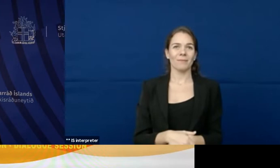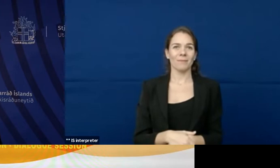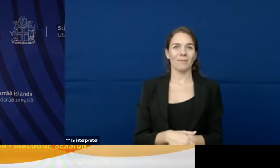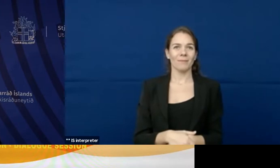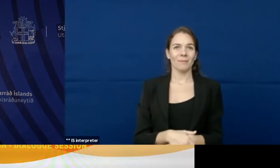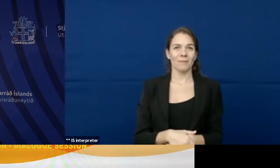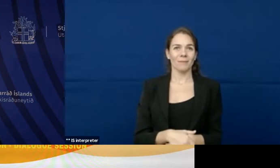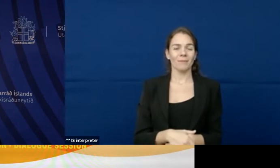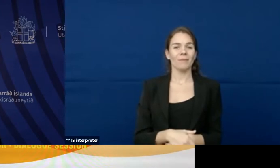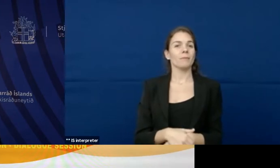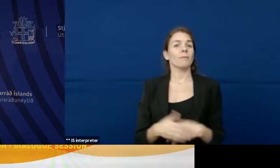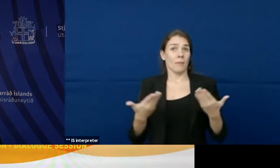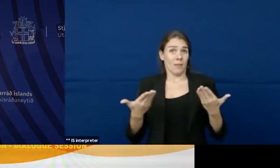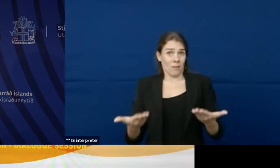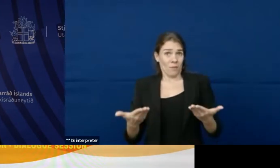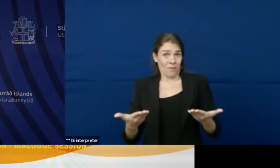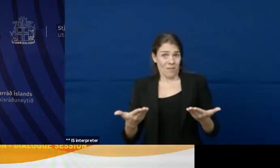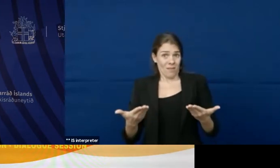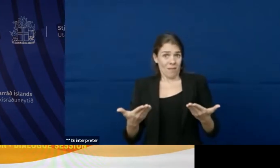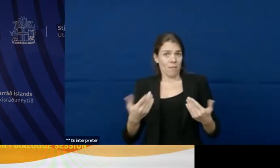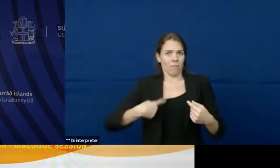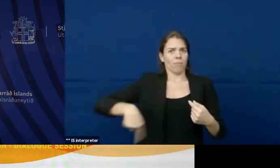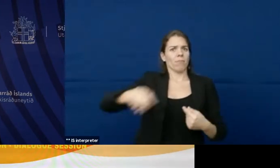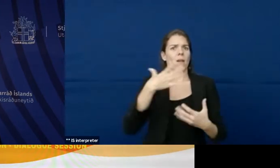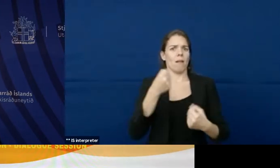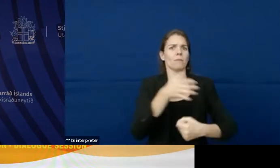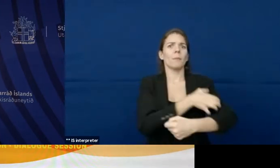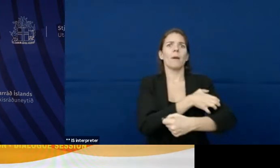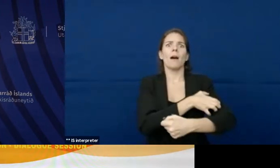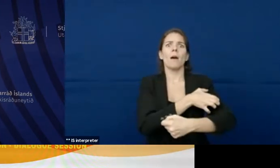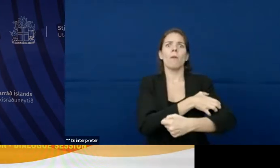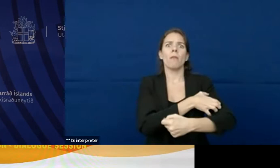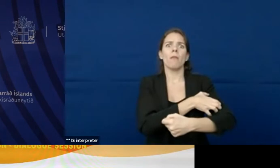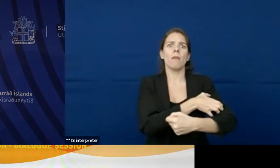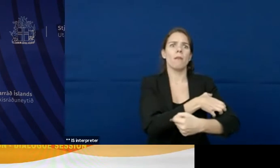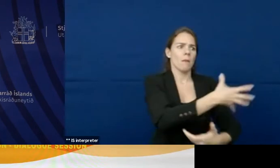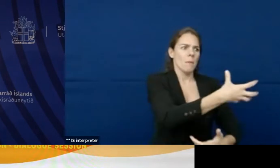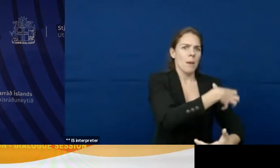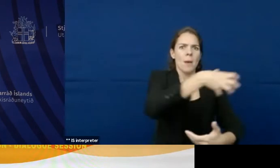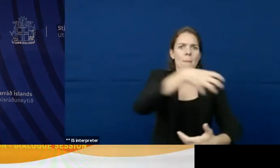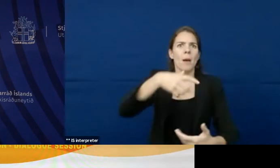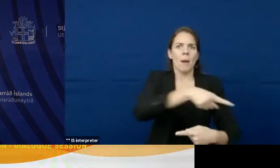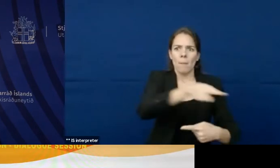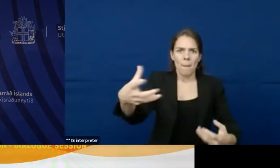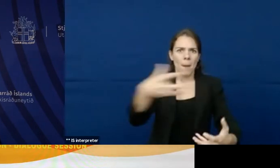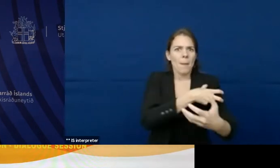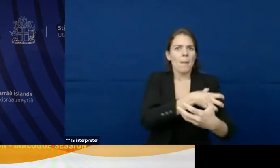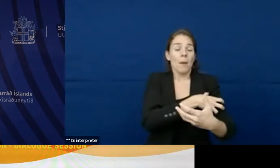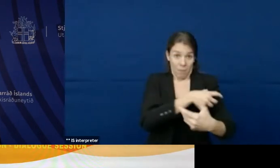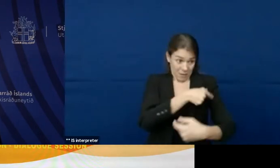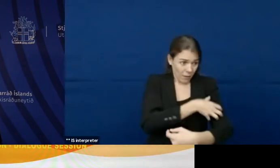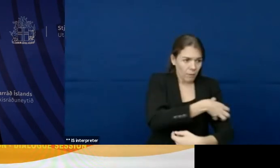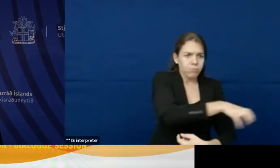actions to drive transformative change. I believe this is what makes the